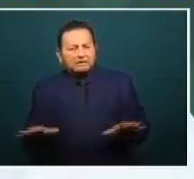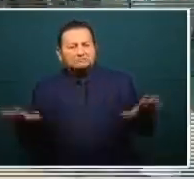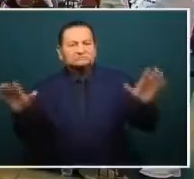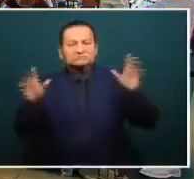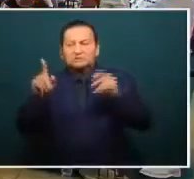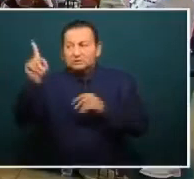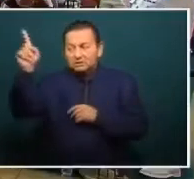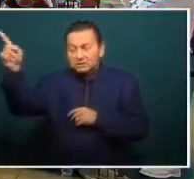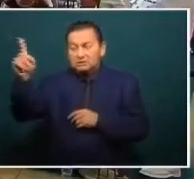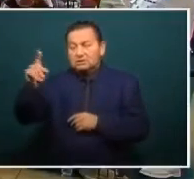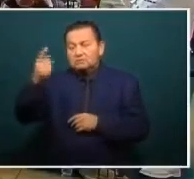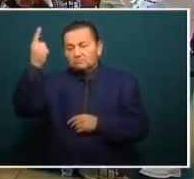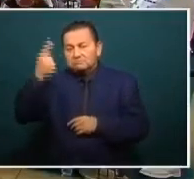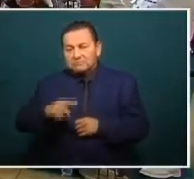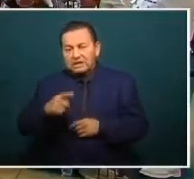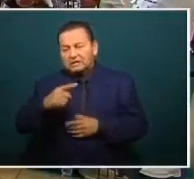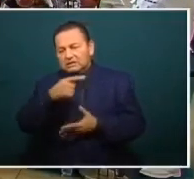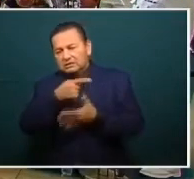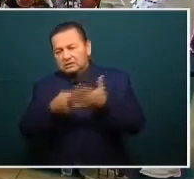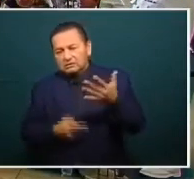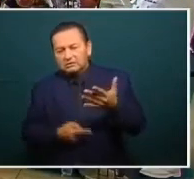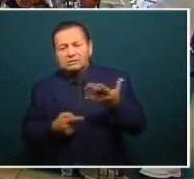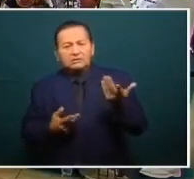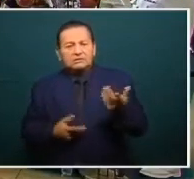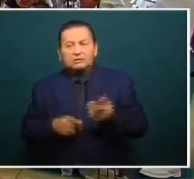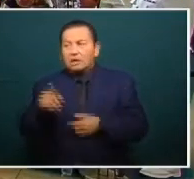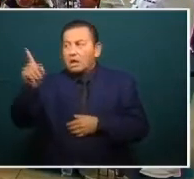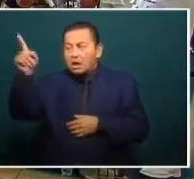to make peace in the world.